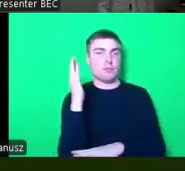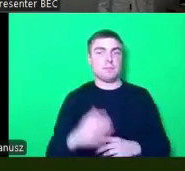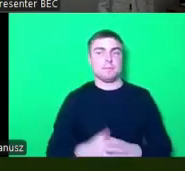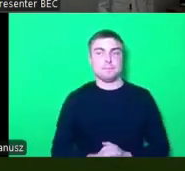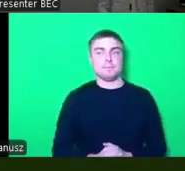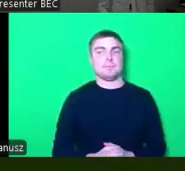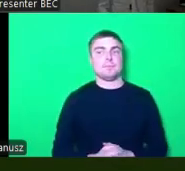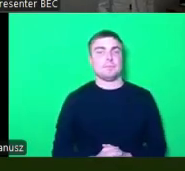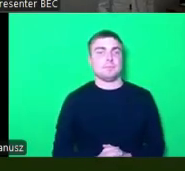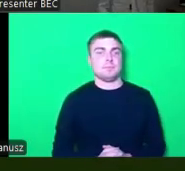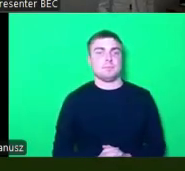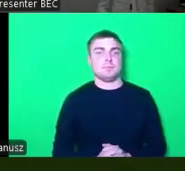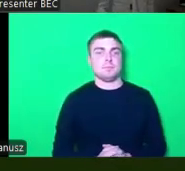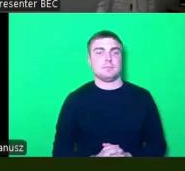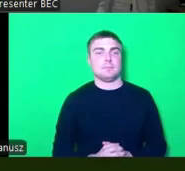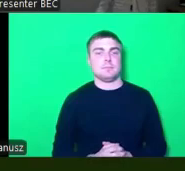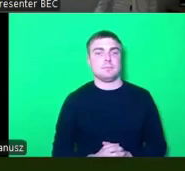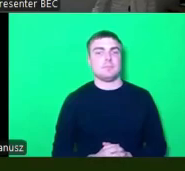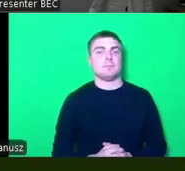All right.